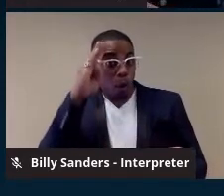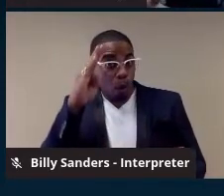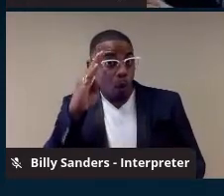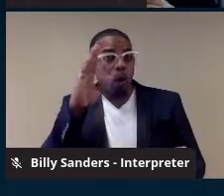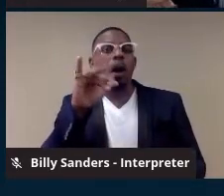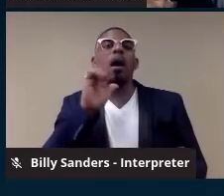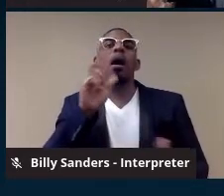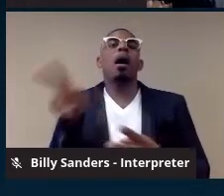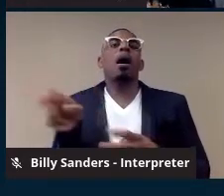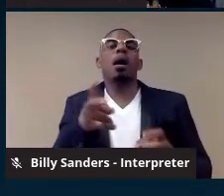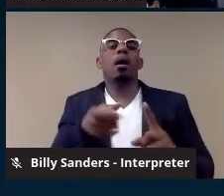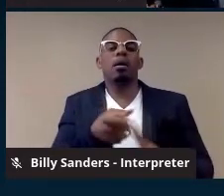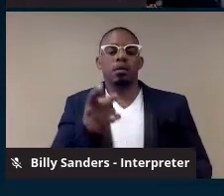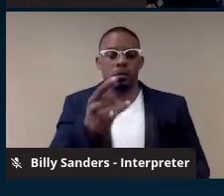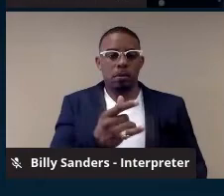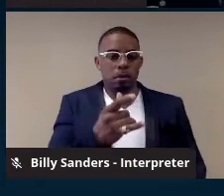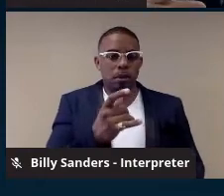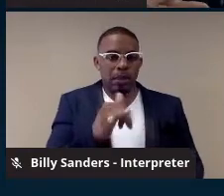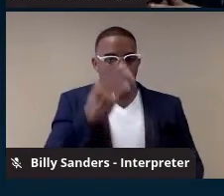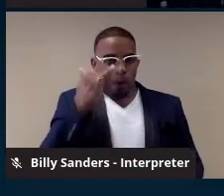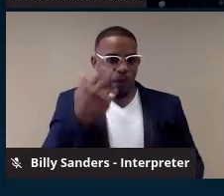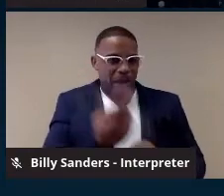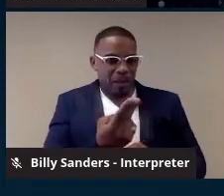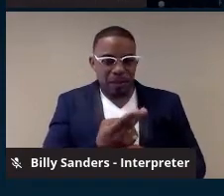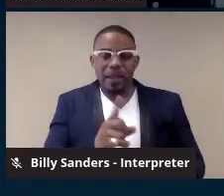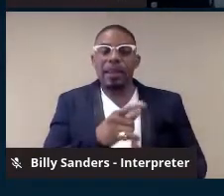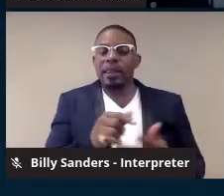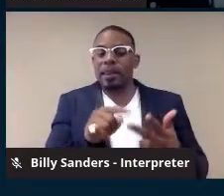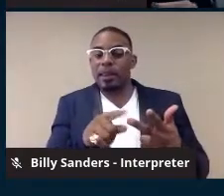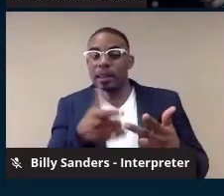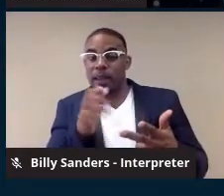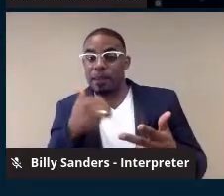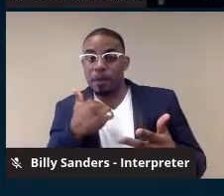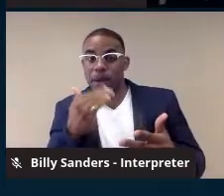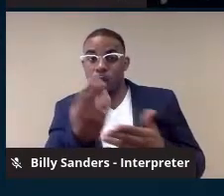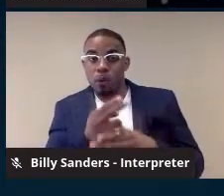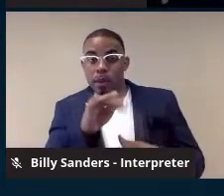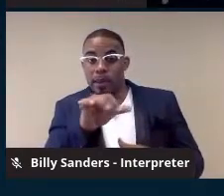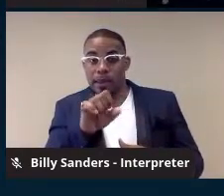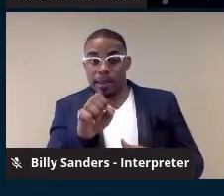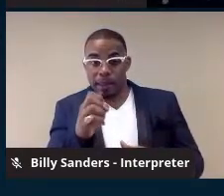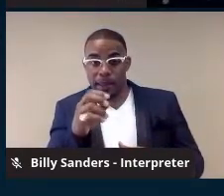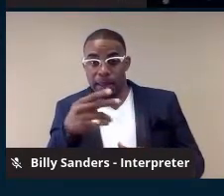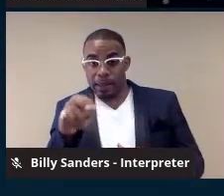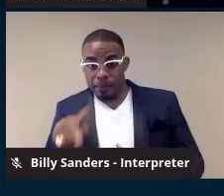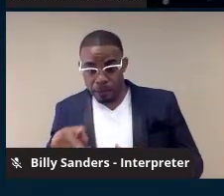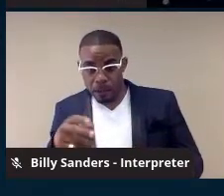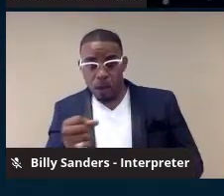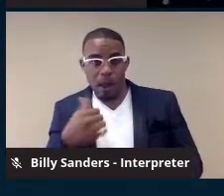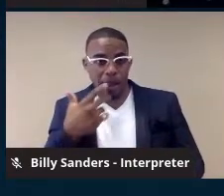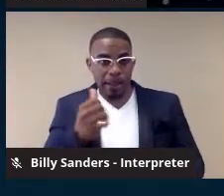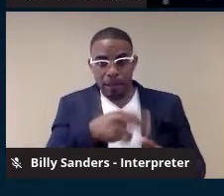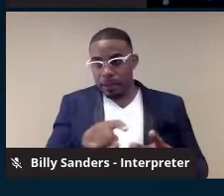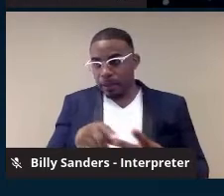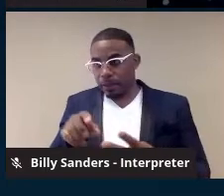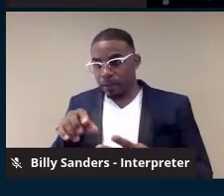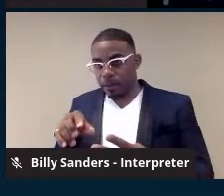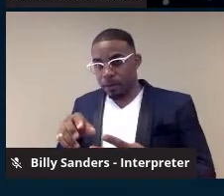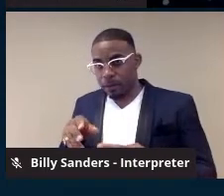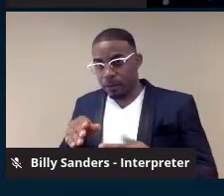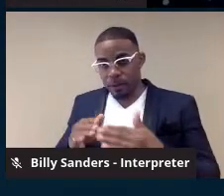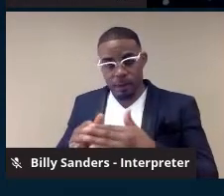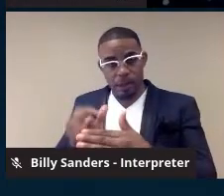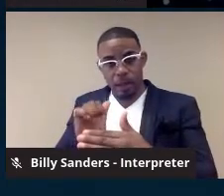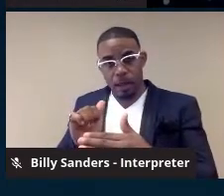that that library that I need to use, and it lets me make HTTP calls. So I could do get from JSON. I'm converting